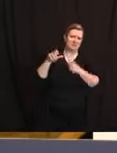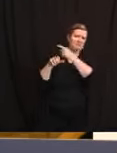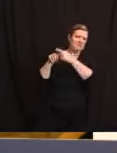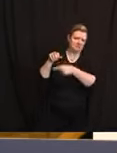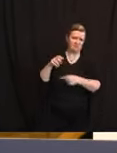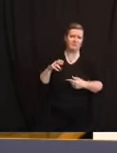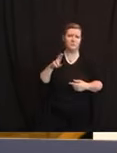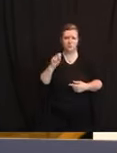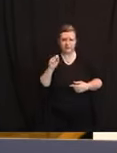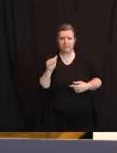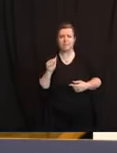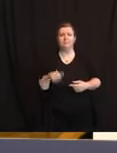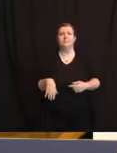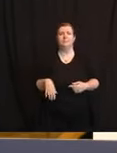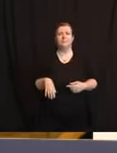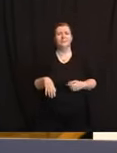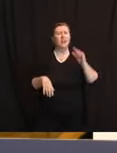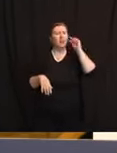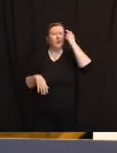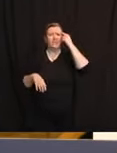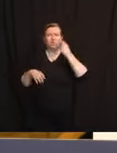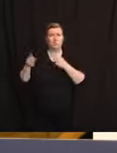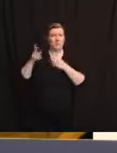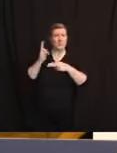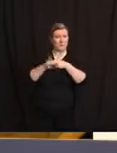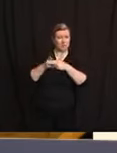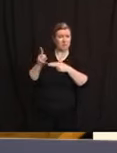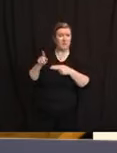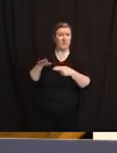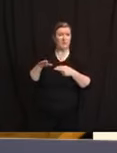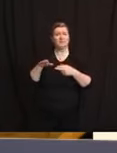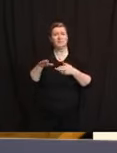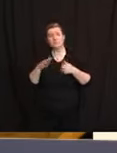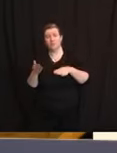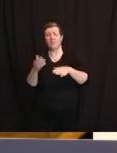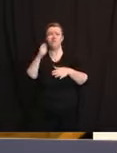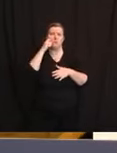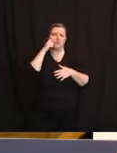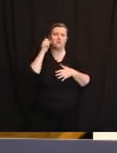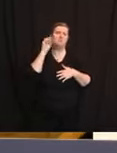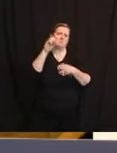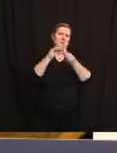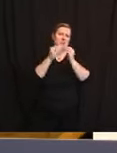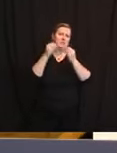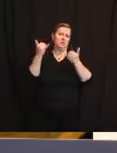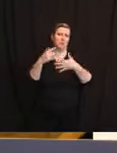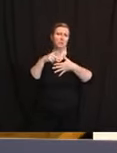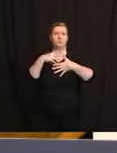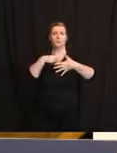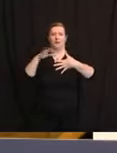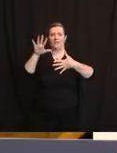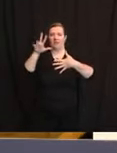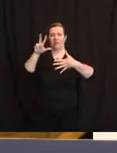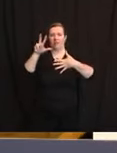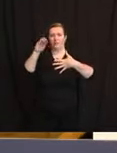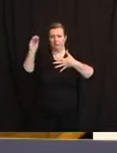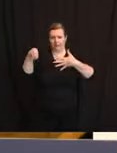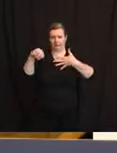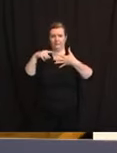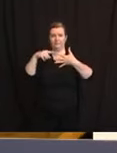In terms of deaths, the breakdown of deaths by race and ethnicity is as follows: white, 53.5,